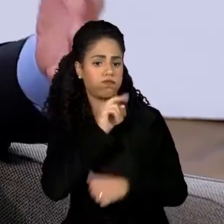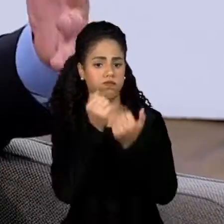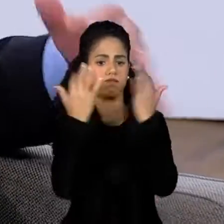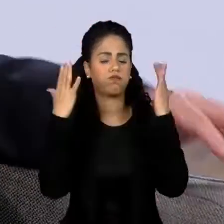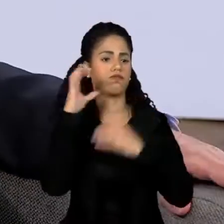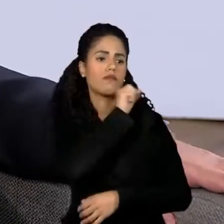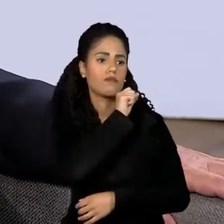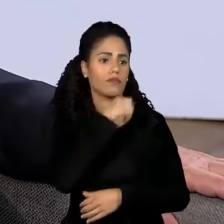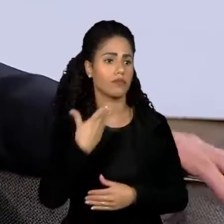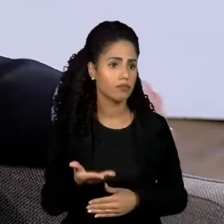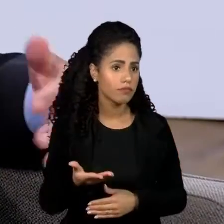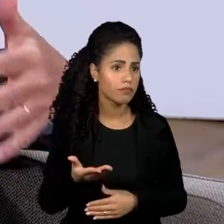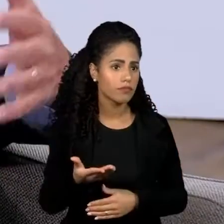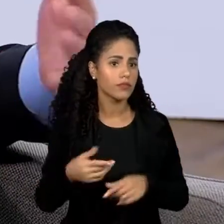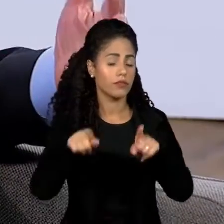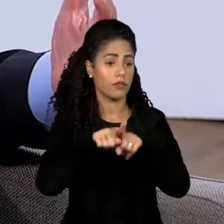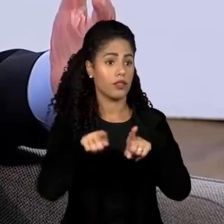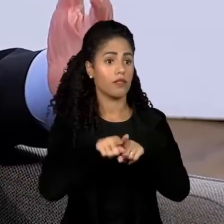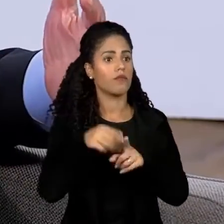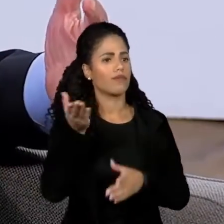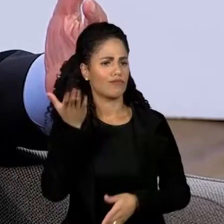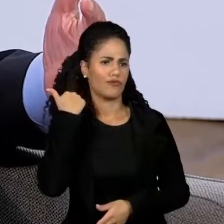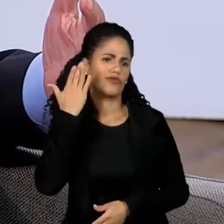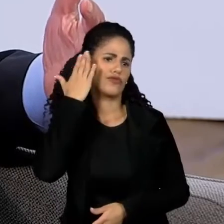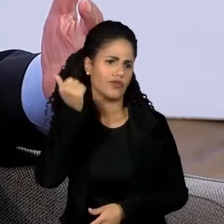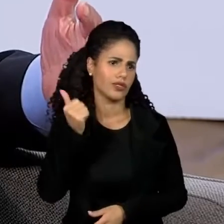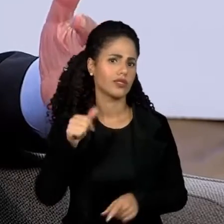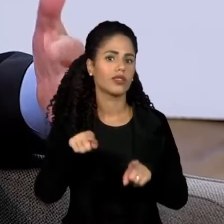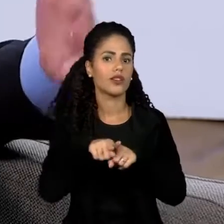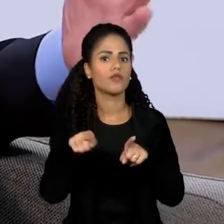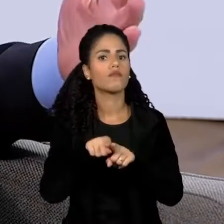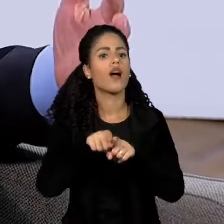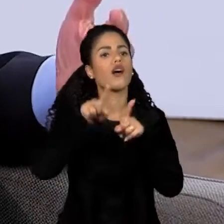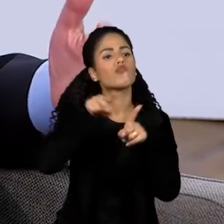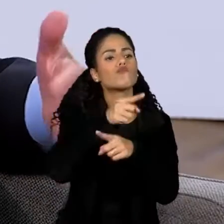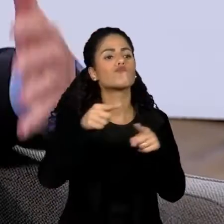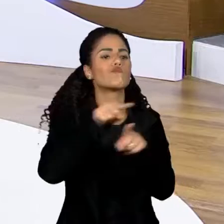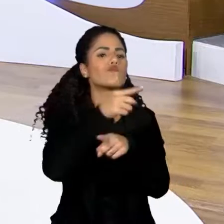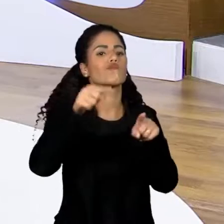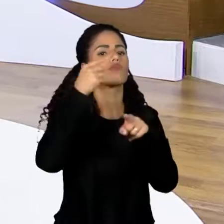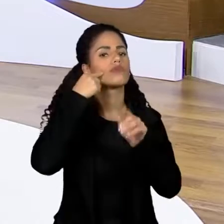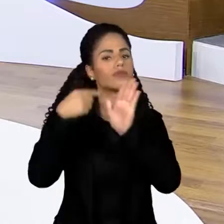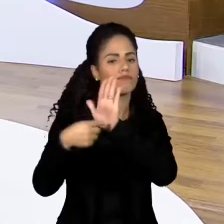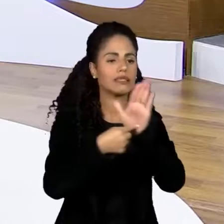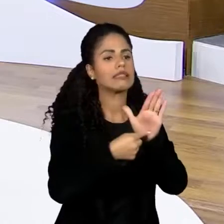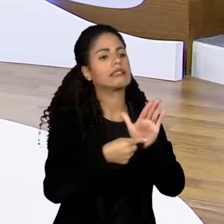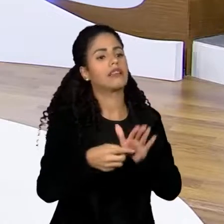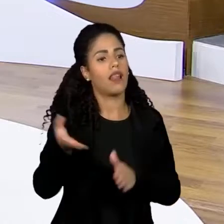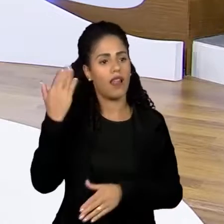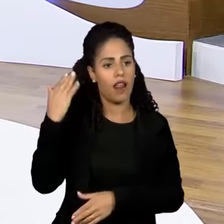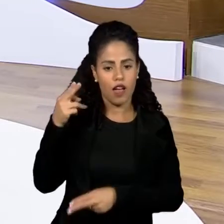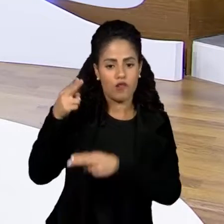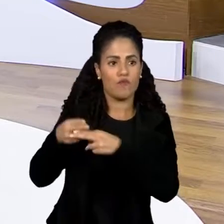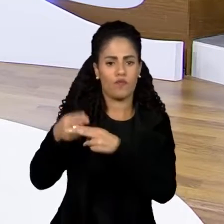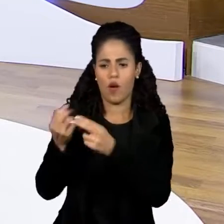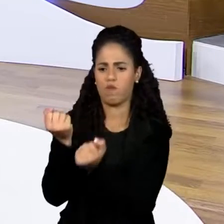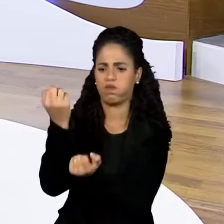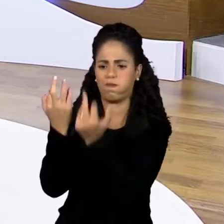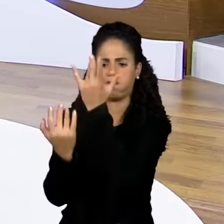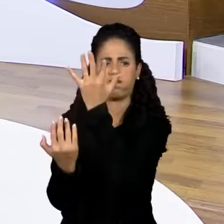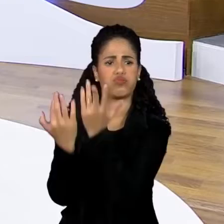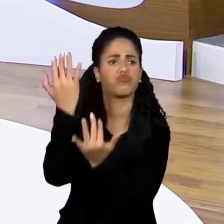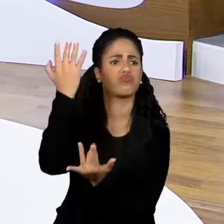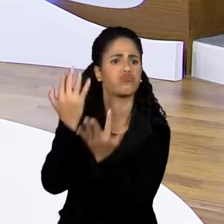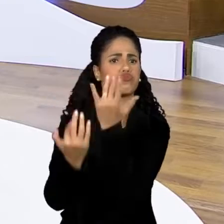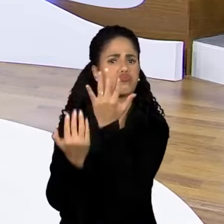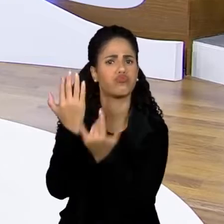old expression of Nero fiddling while Rome burned. I feel like